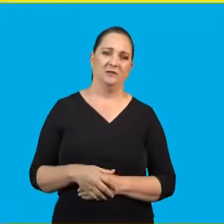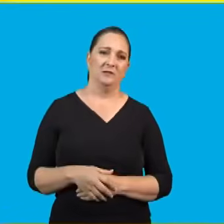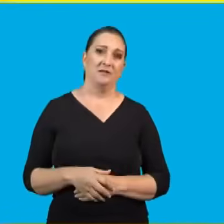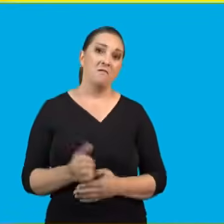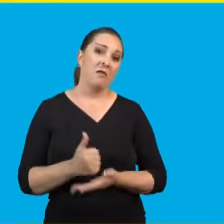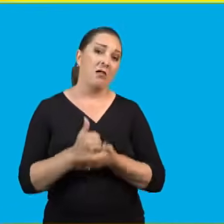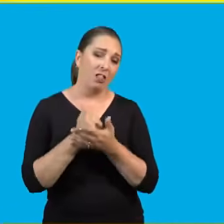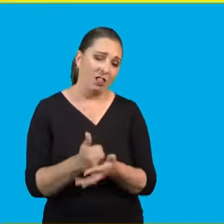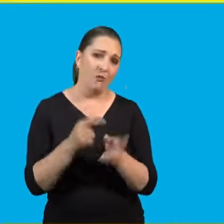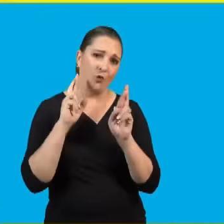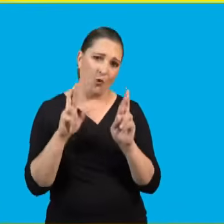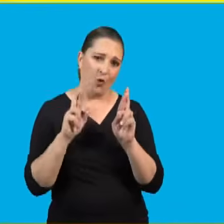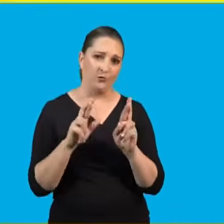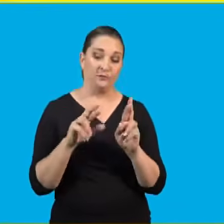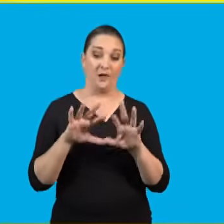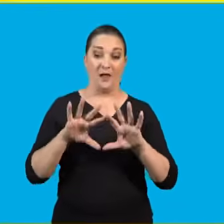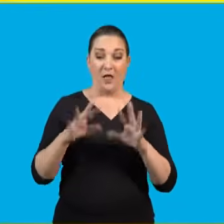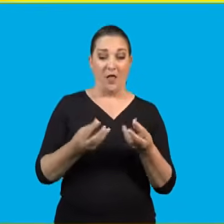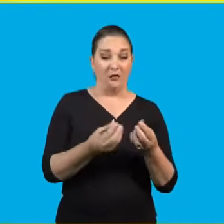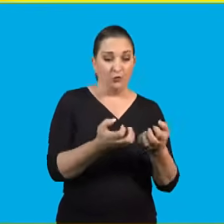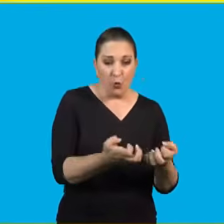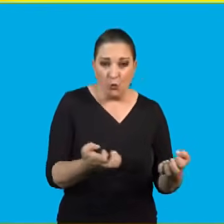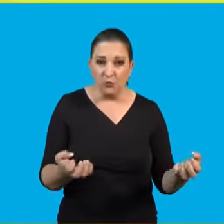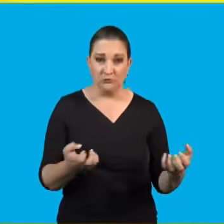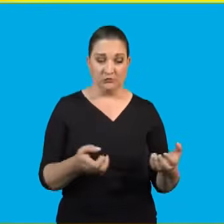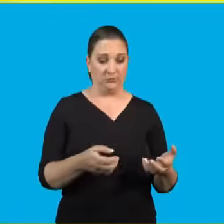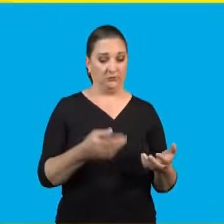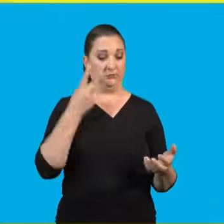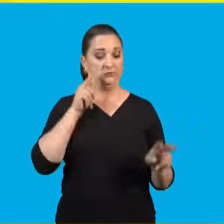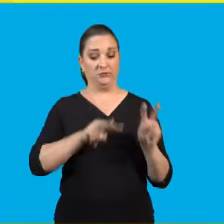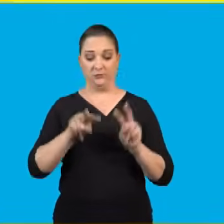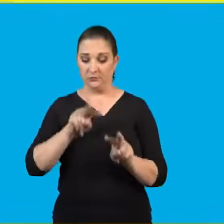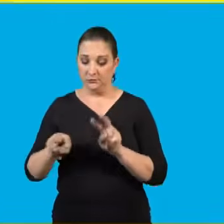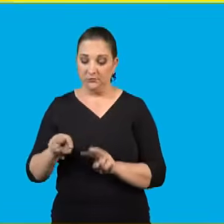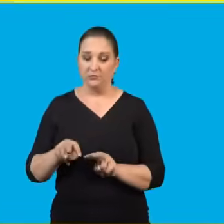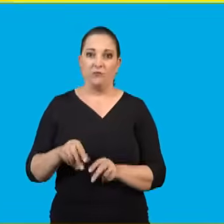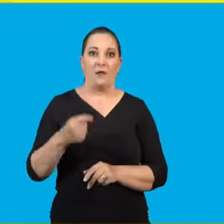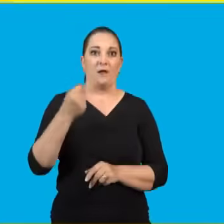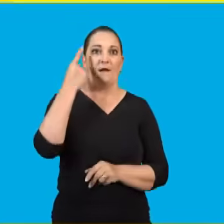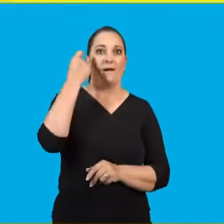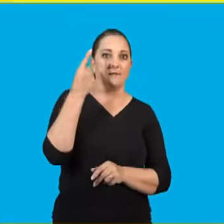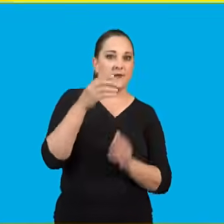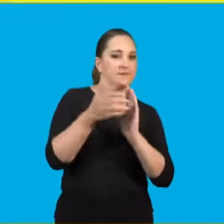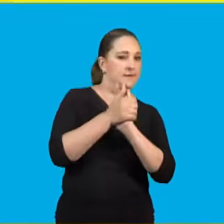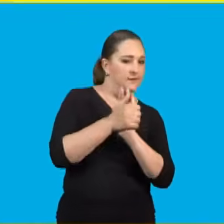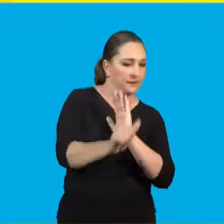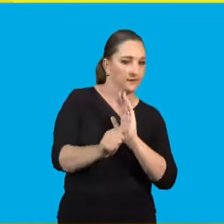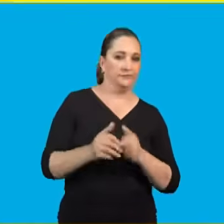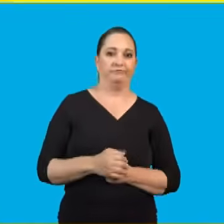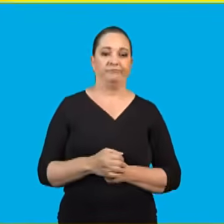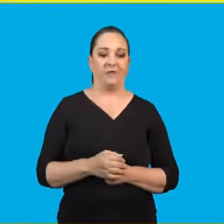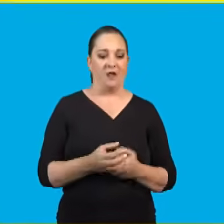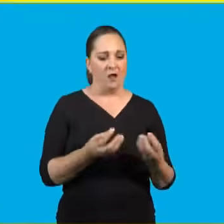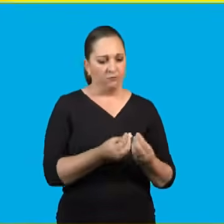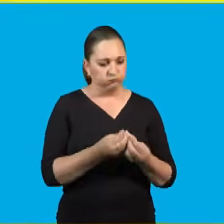hope that has helped you understand how to interpret sources in history. We looked at comprehension skills. We looked at